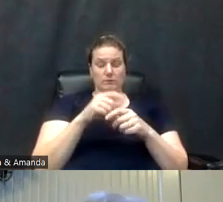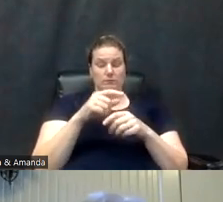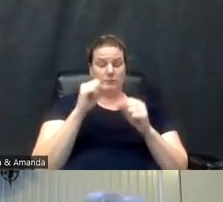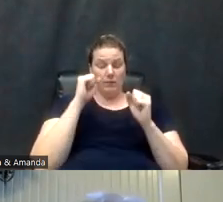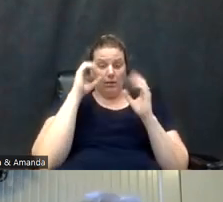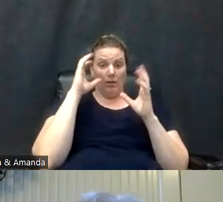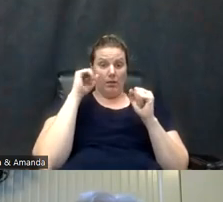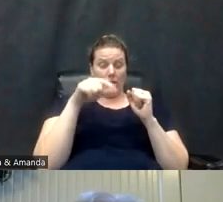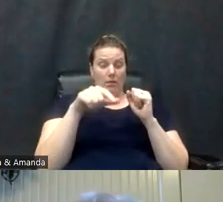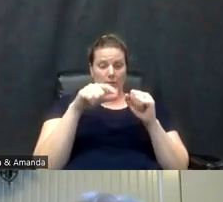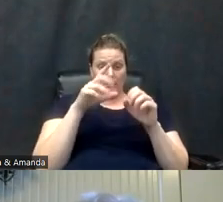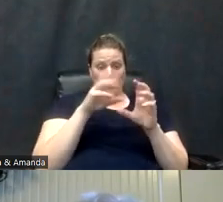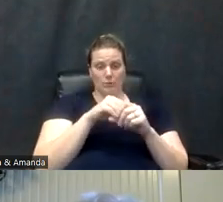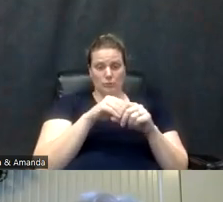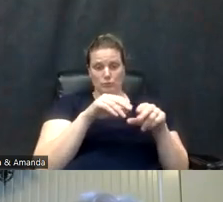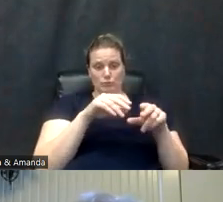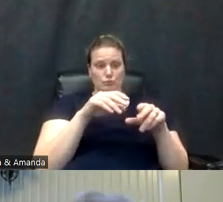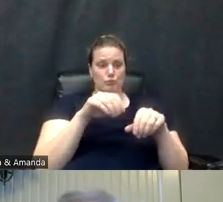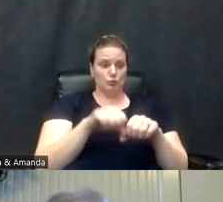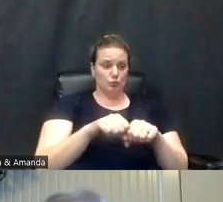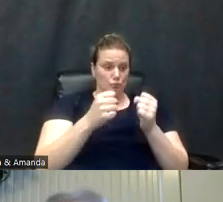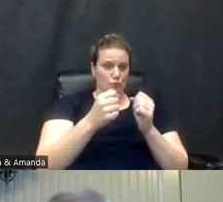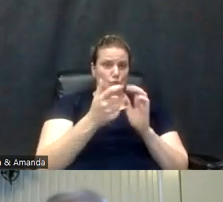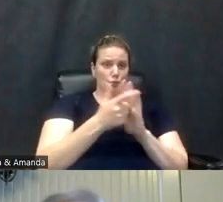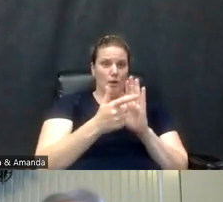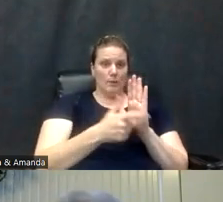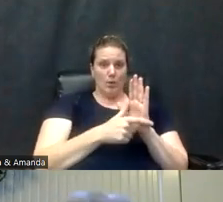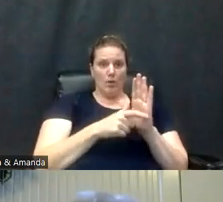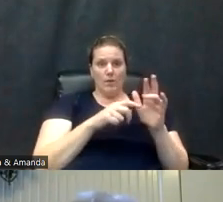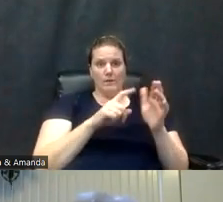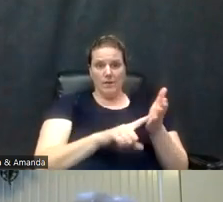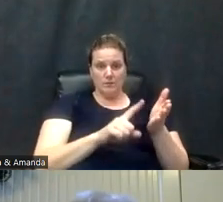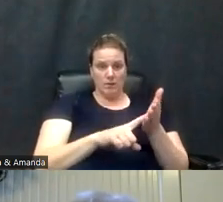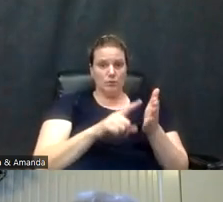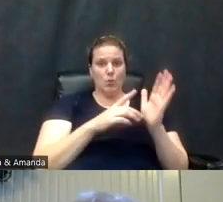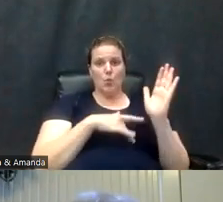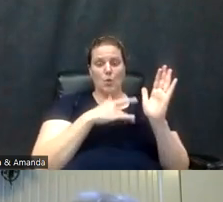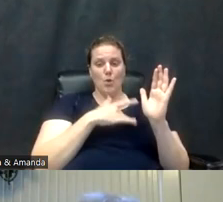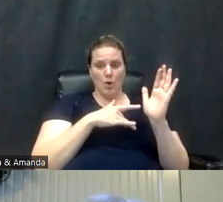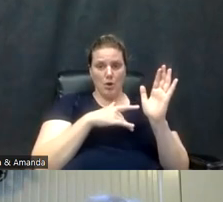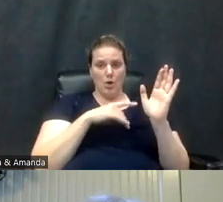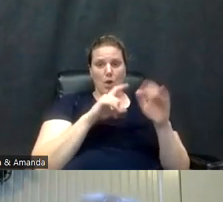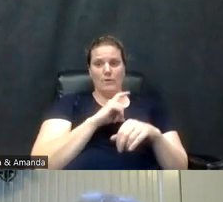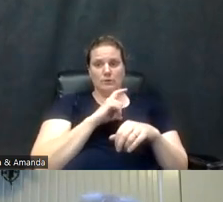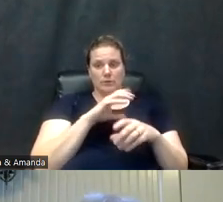or participate in criminal investigations of sworn officers that are being carried out by the DA's office.